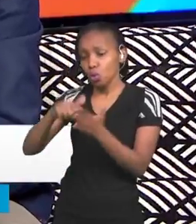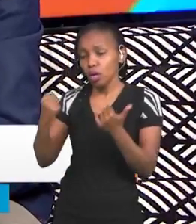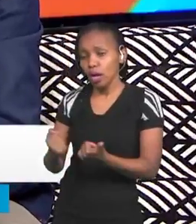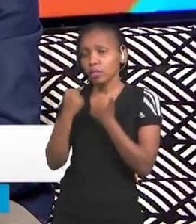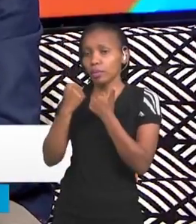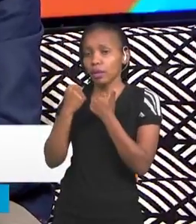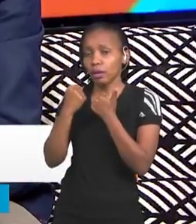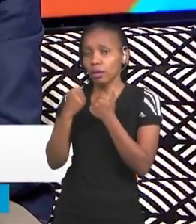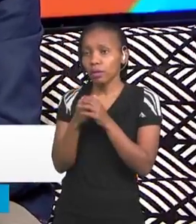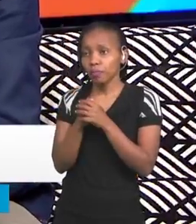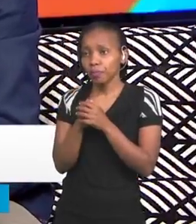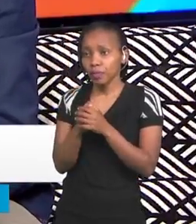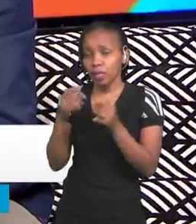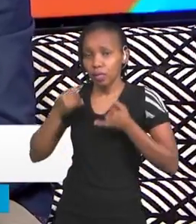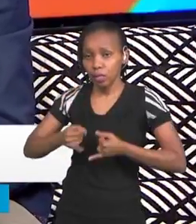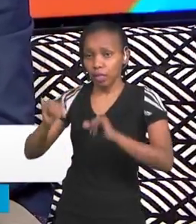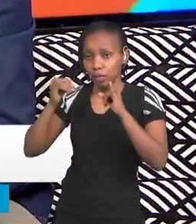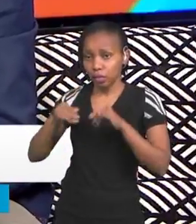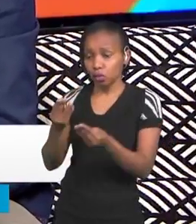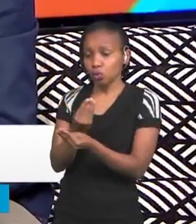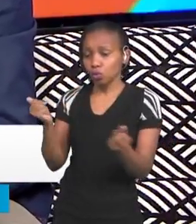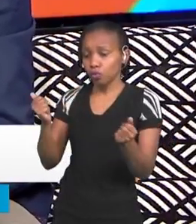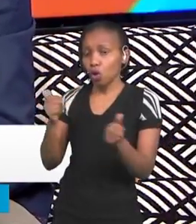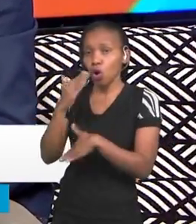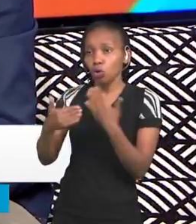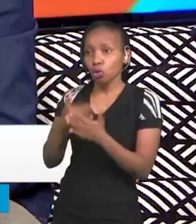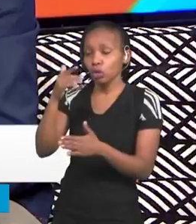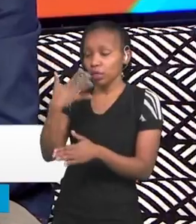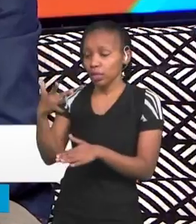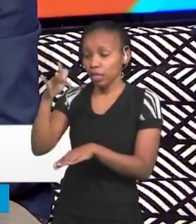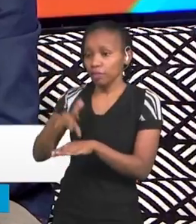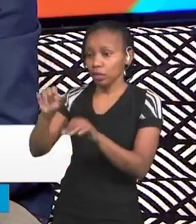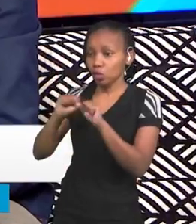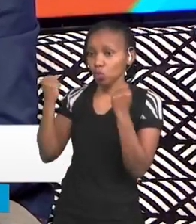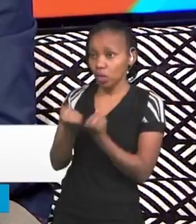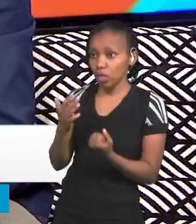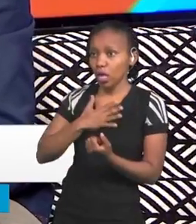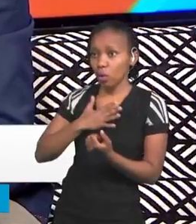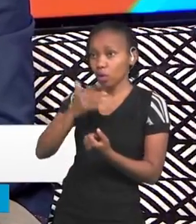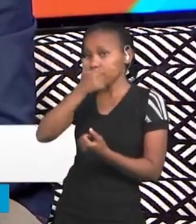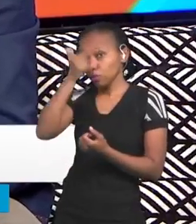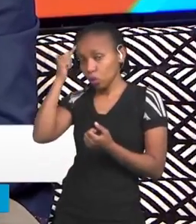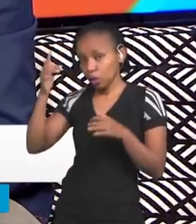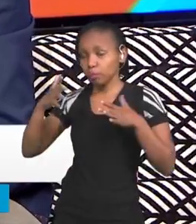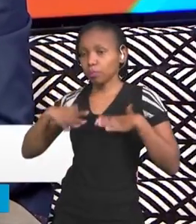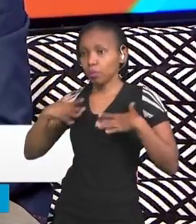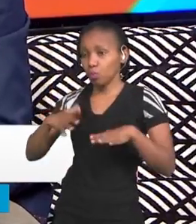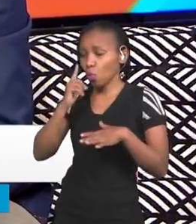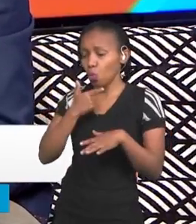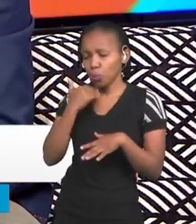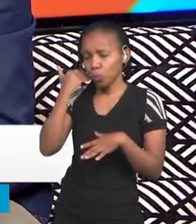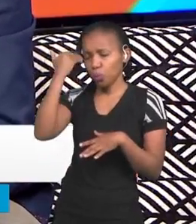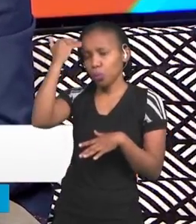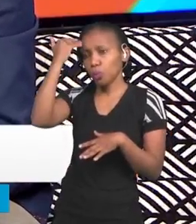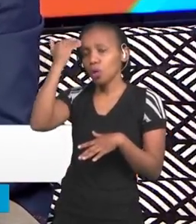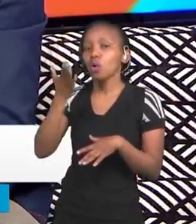to trying to sort out all these things affecting our society? Because these are people who are depressed. They want